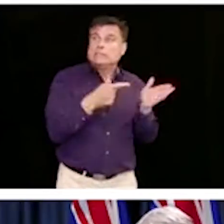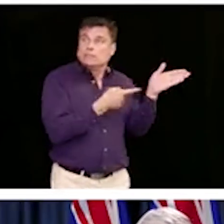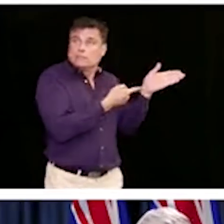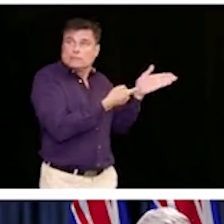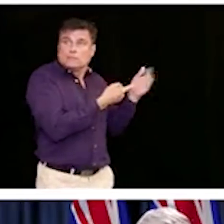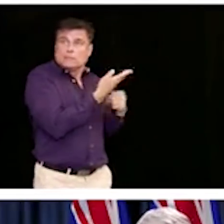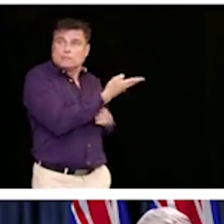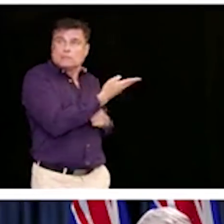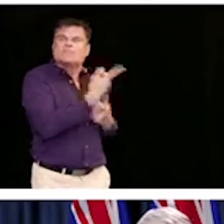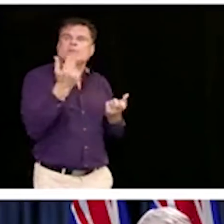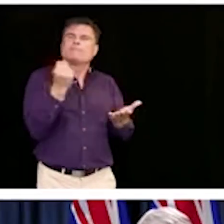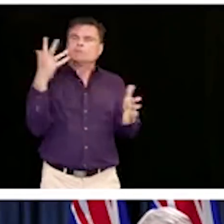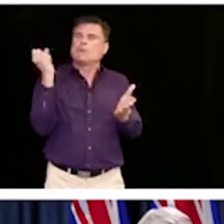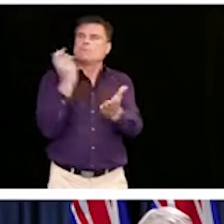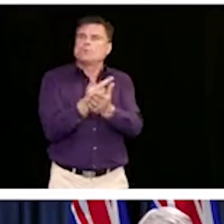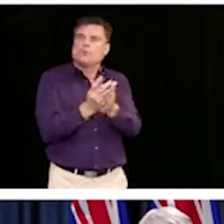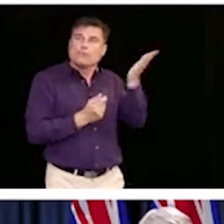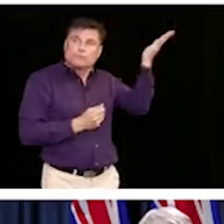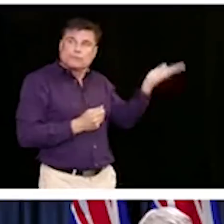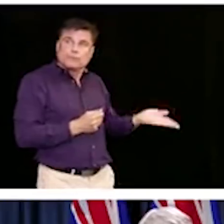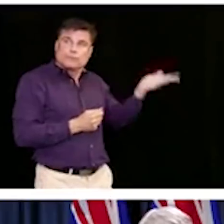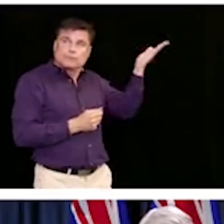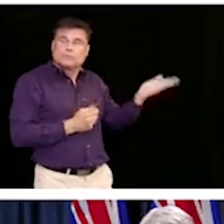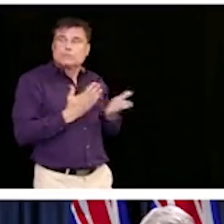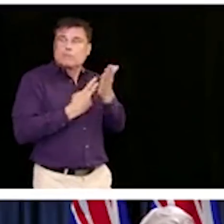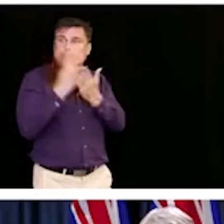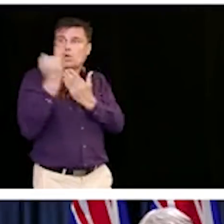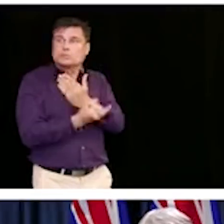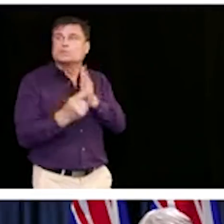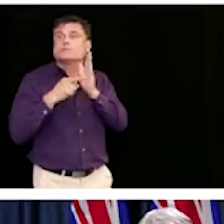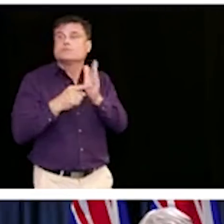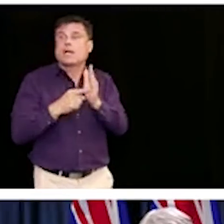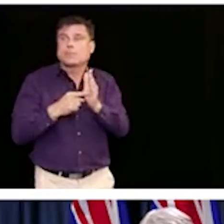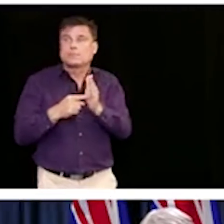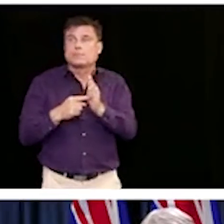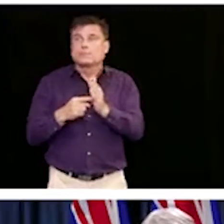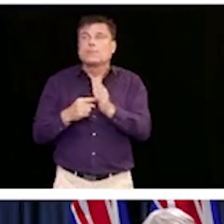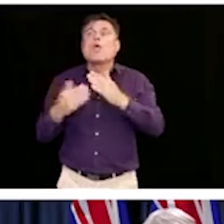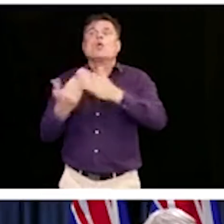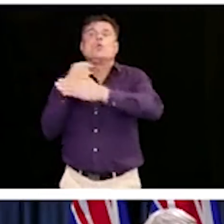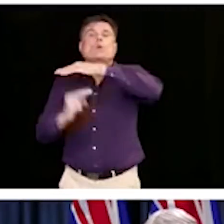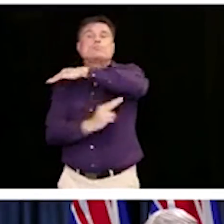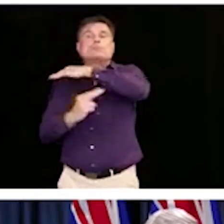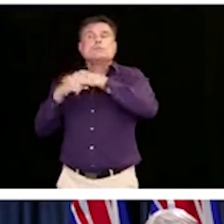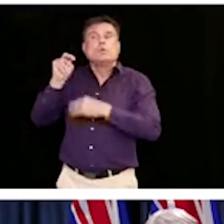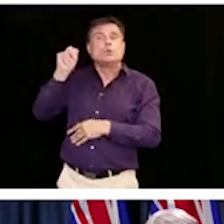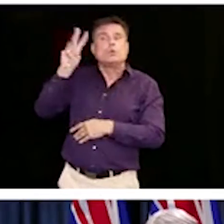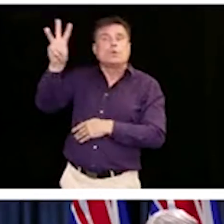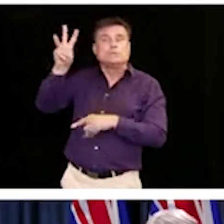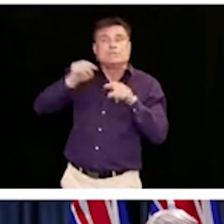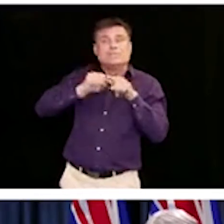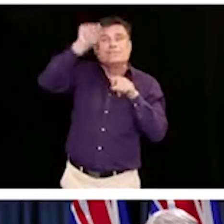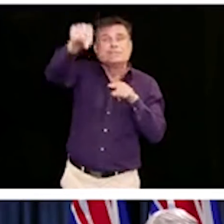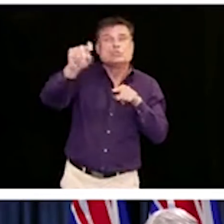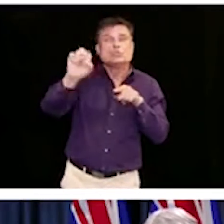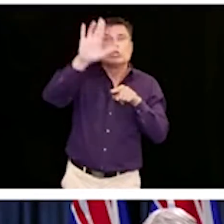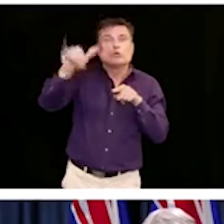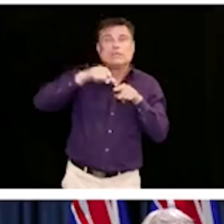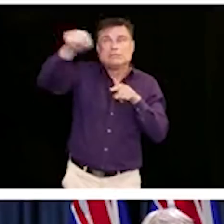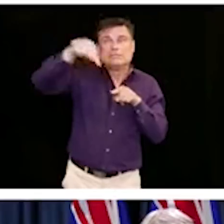slide, approved projects that are proceeding with procurement, everything from the Patello Bridge to St. Paul's Hospital, Broadway Subway